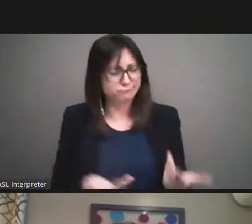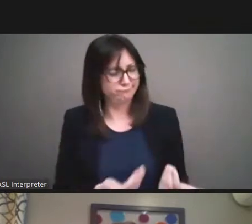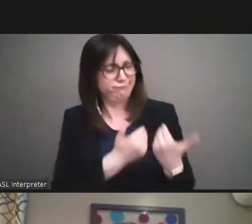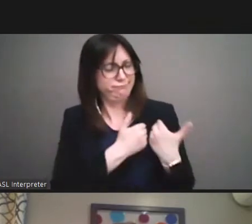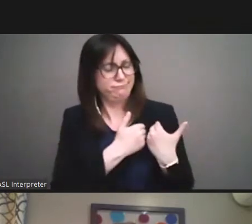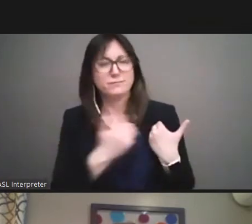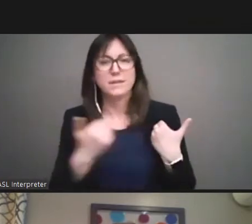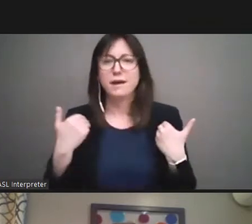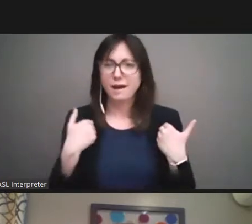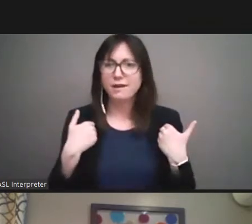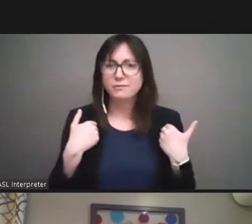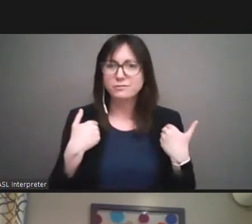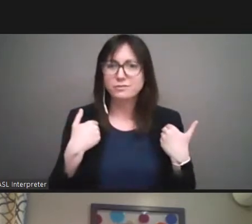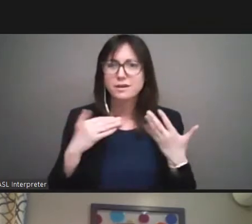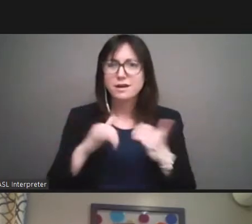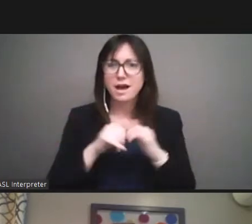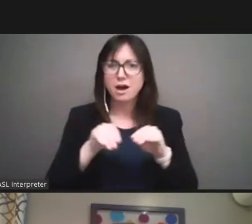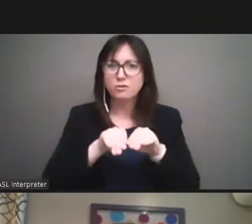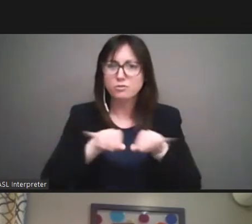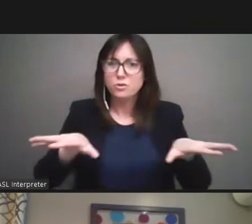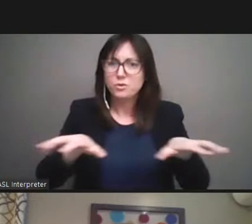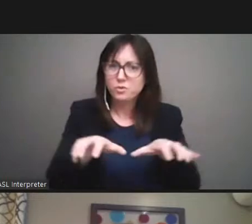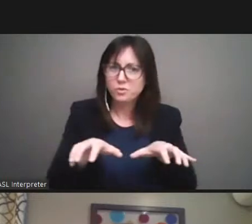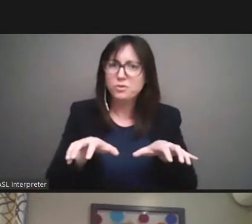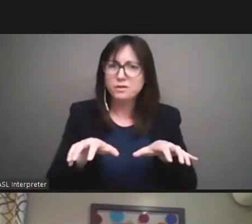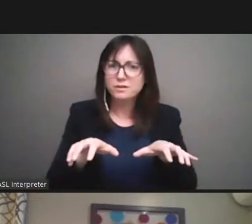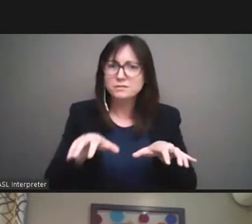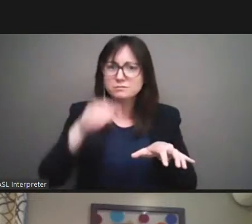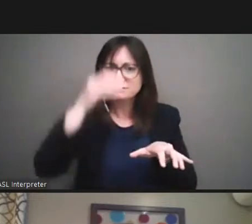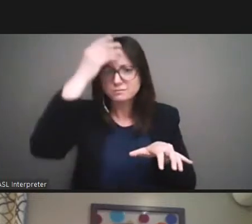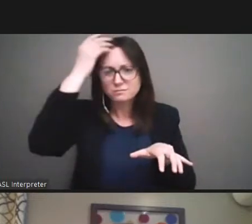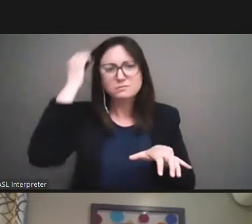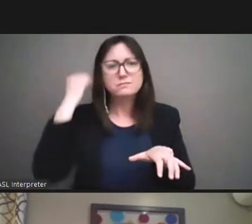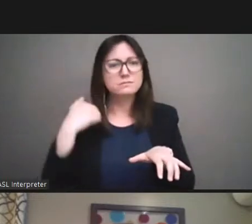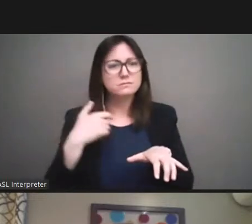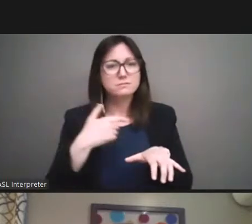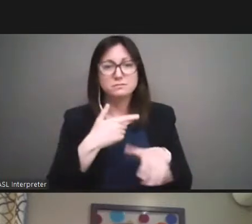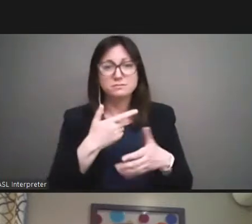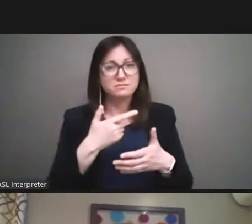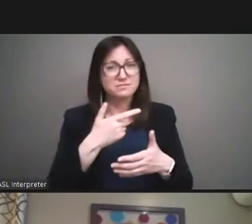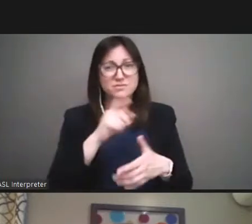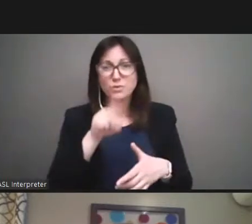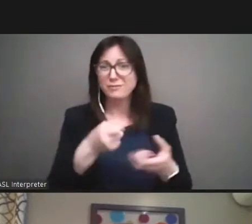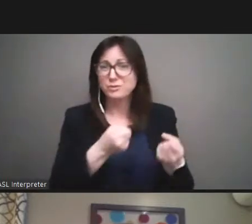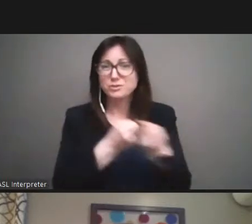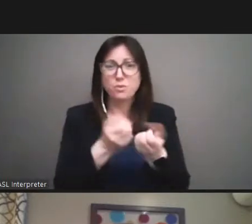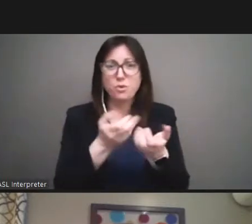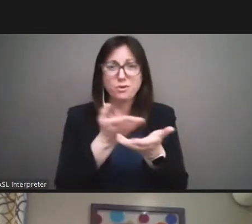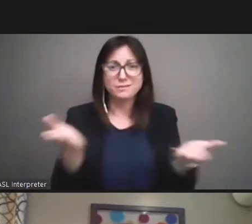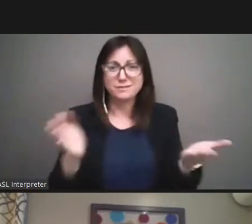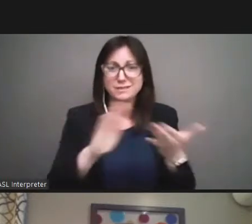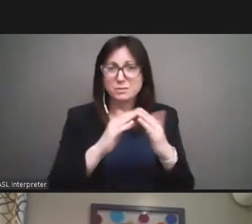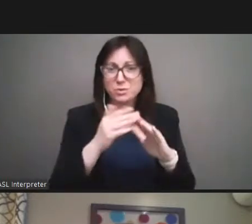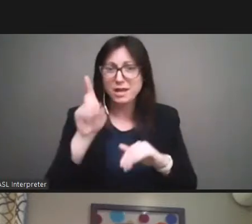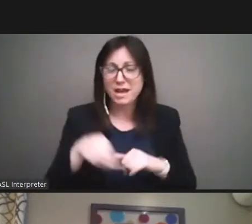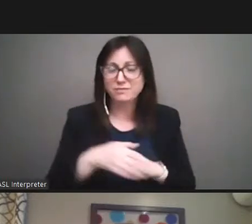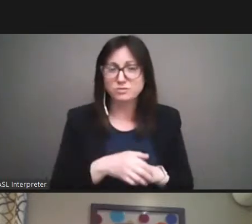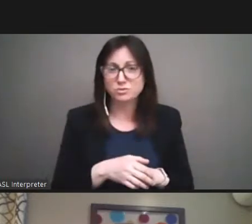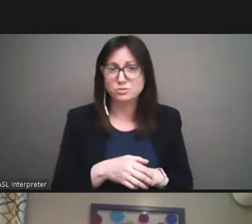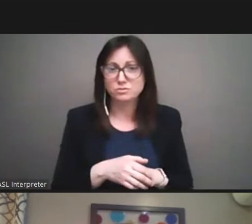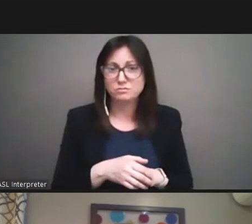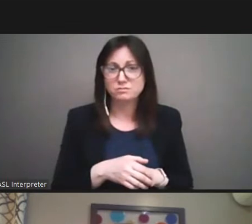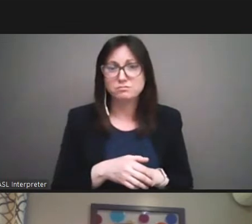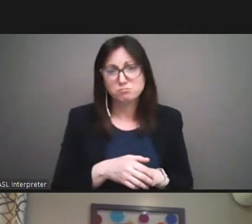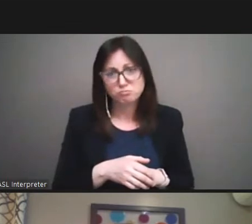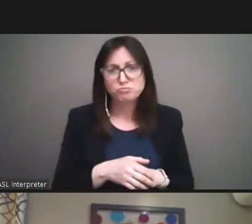and ensuring the safety of, our fellow members of society. And are we going to buy into that idea